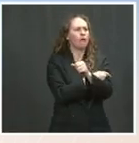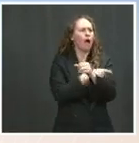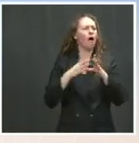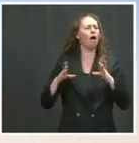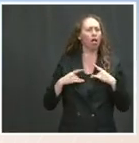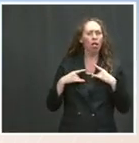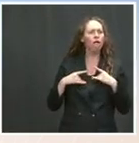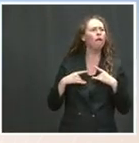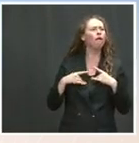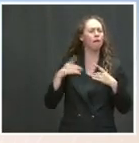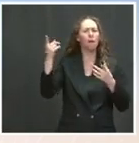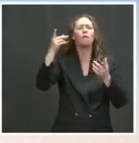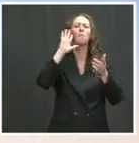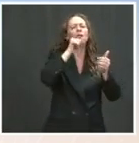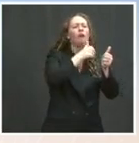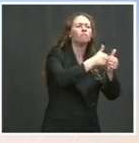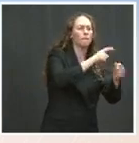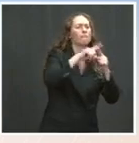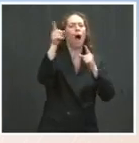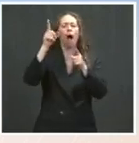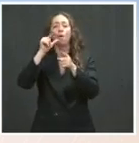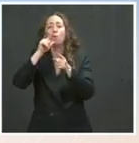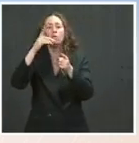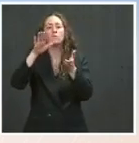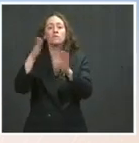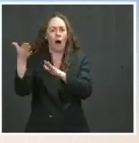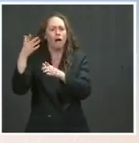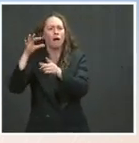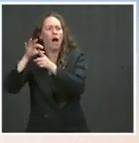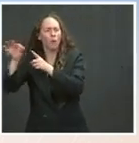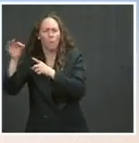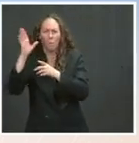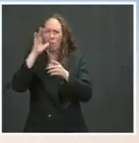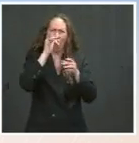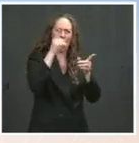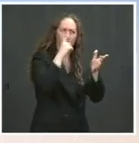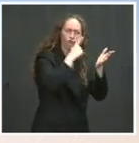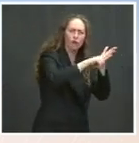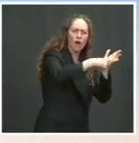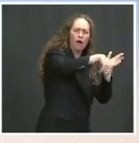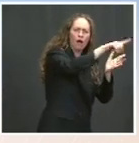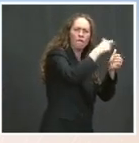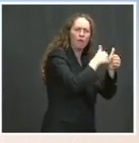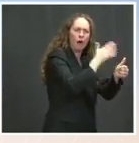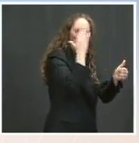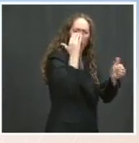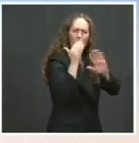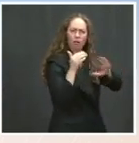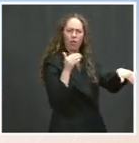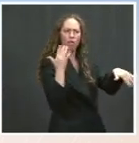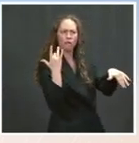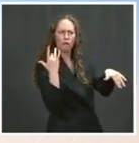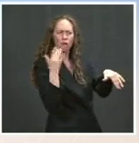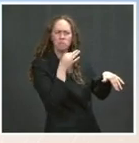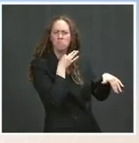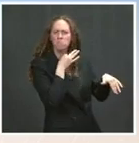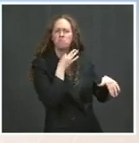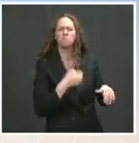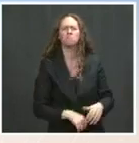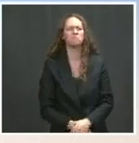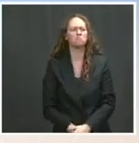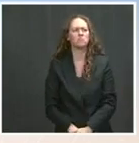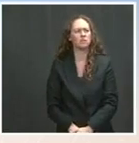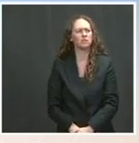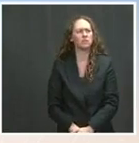about what the thinking behind that, why the president thinks that that's the best way forward to not track but people who get the virus